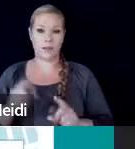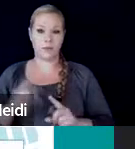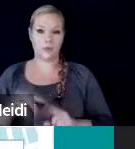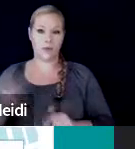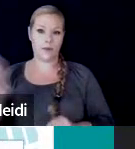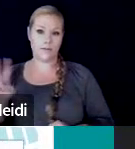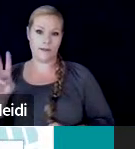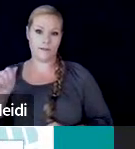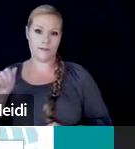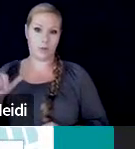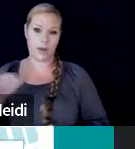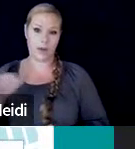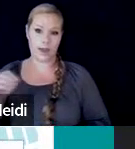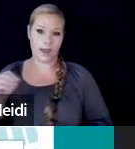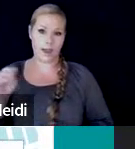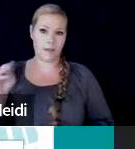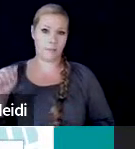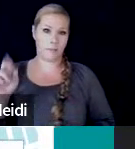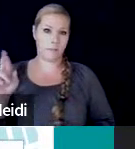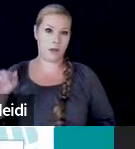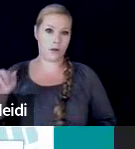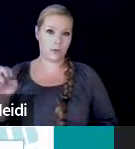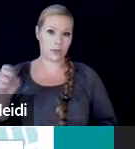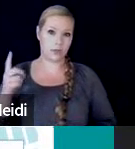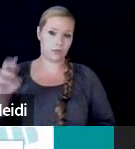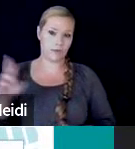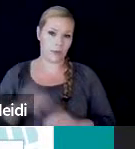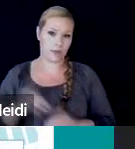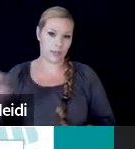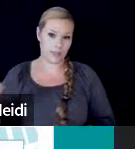Way and Marine Drive on the east side.